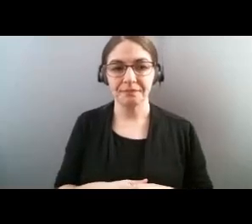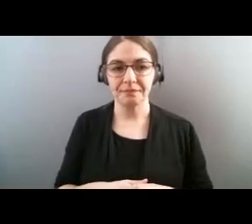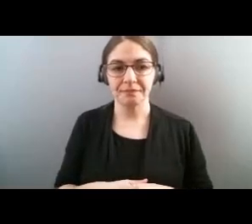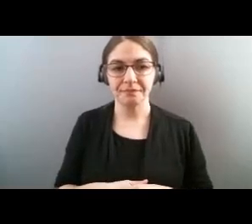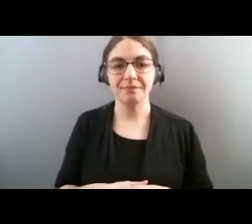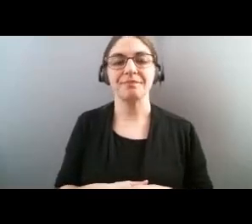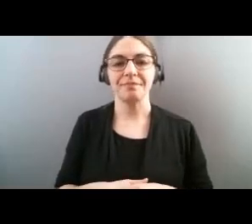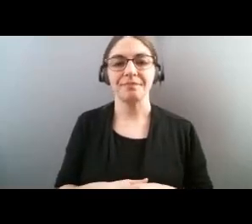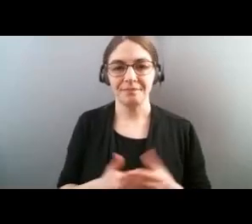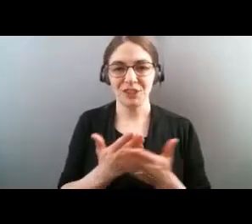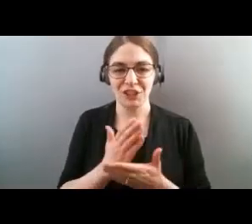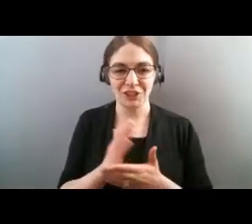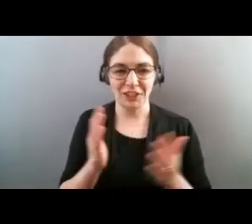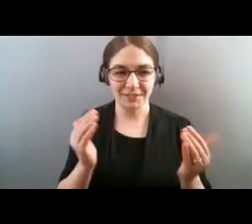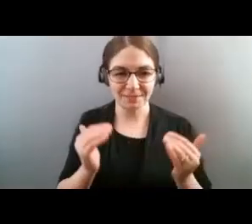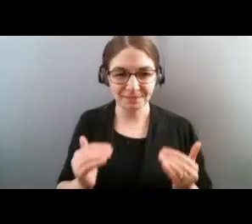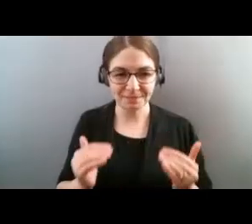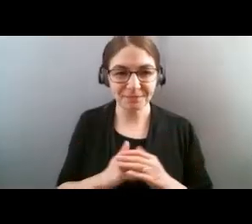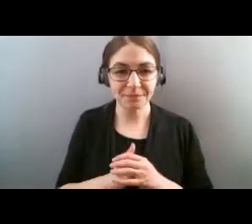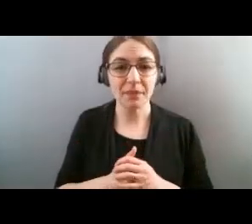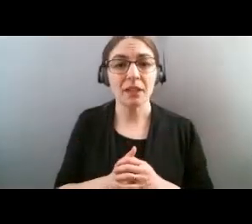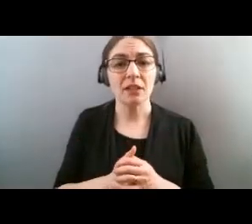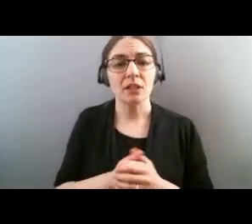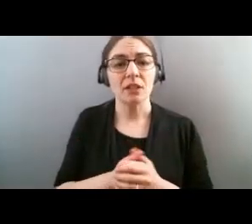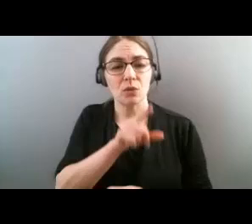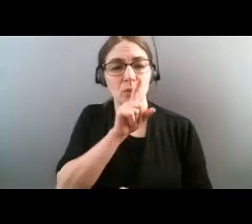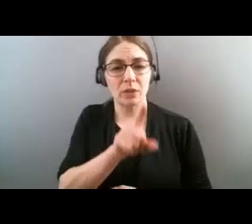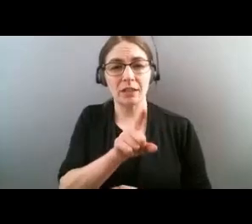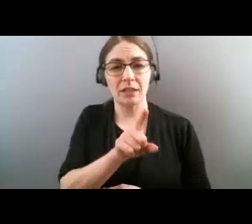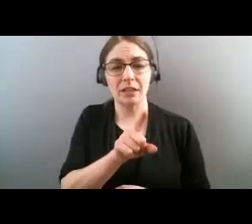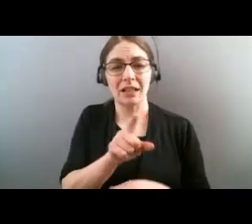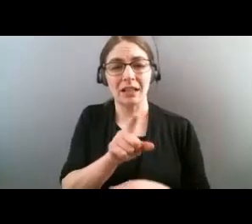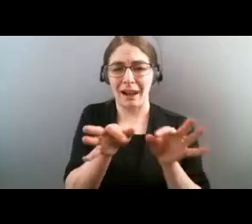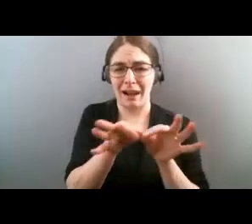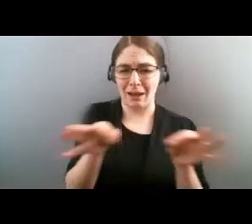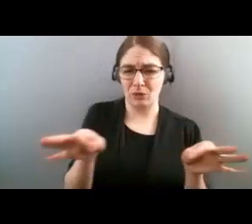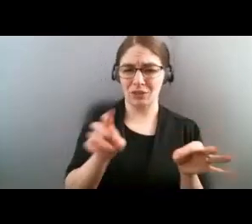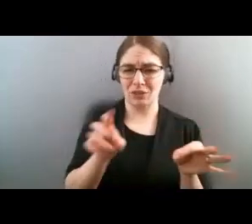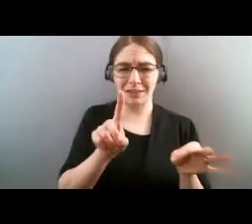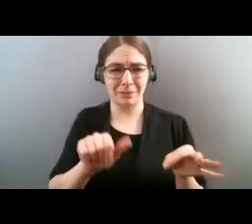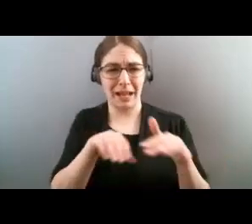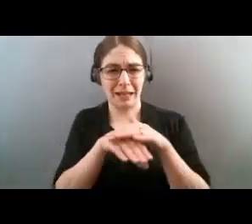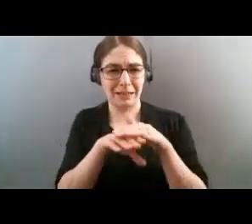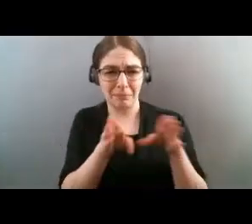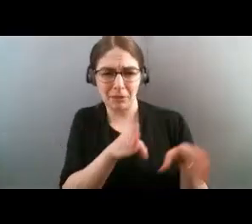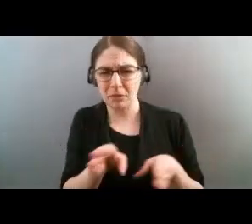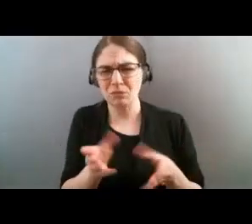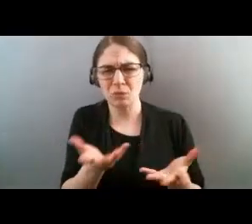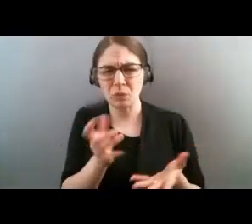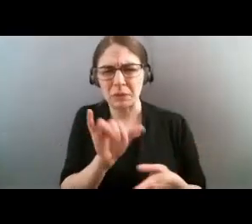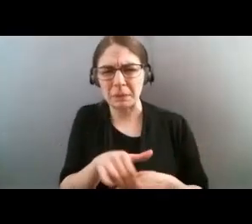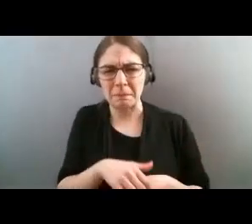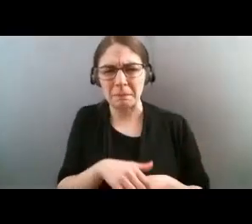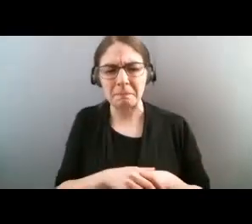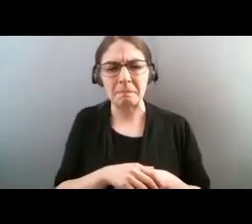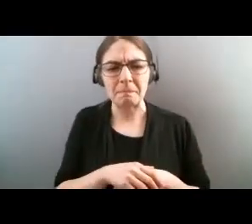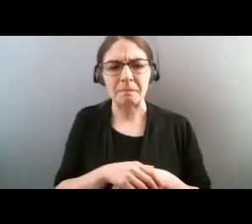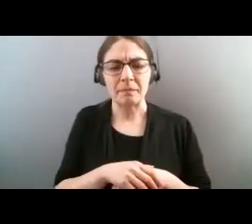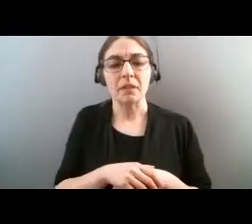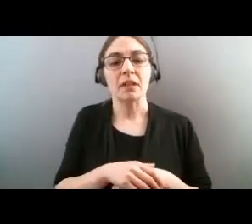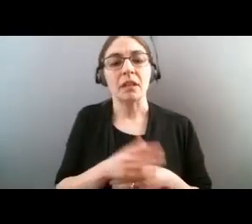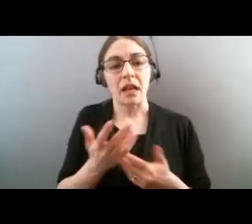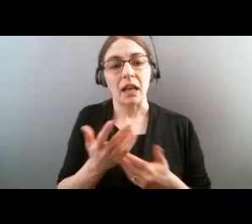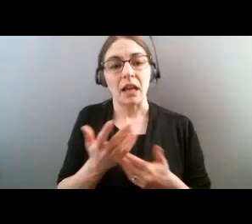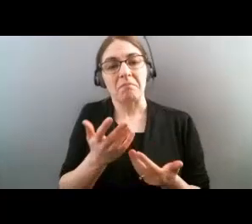All right, so what is really a language and disability access plan? And the plan can have